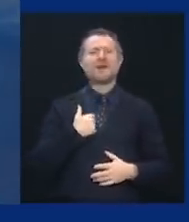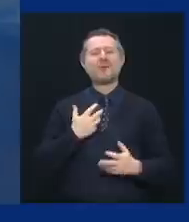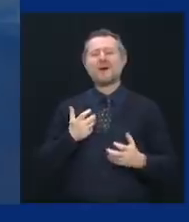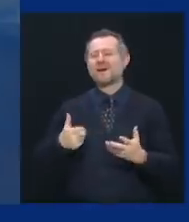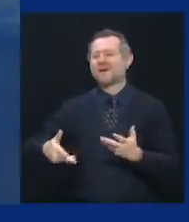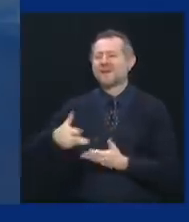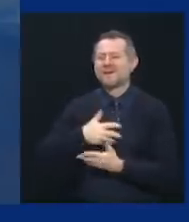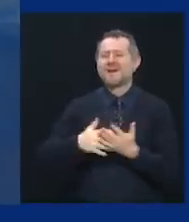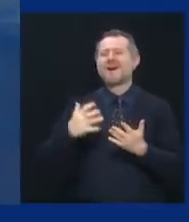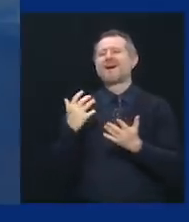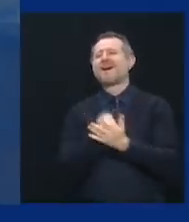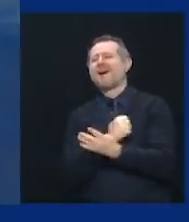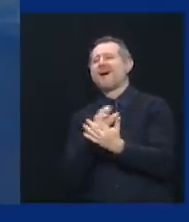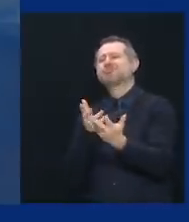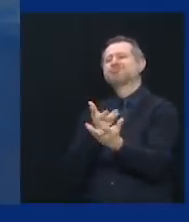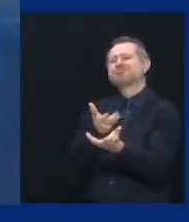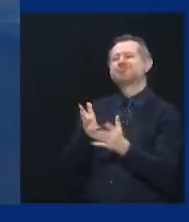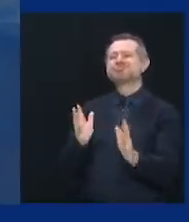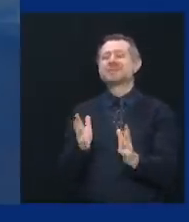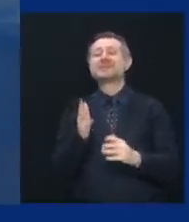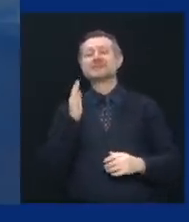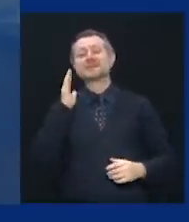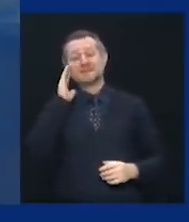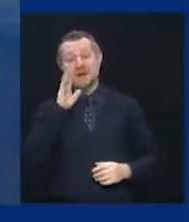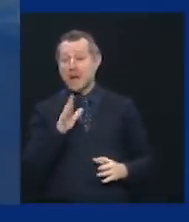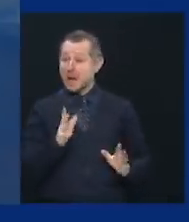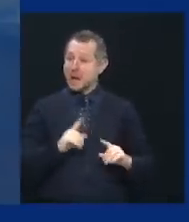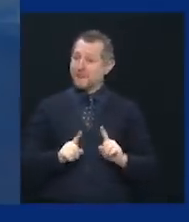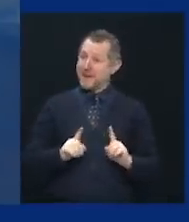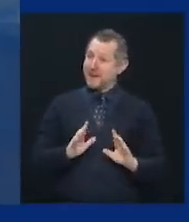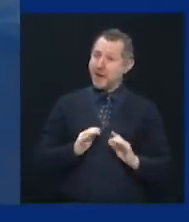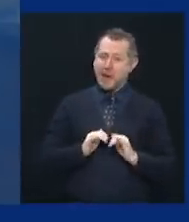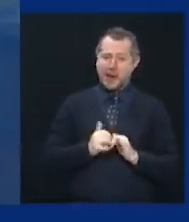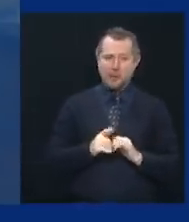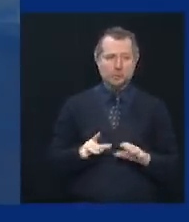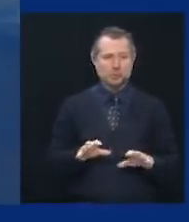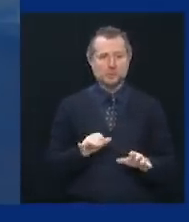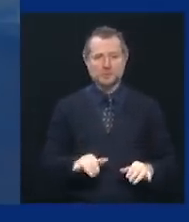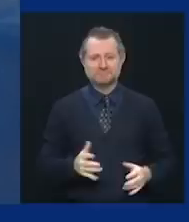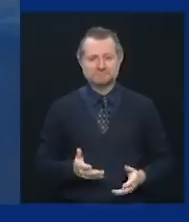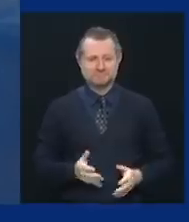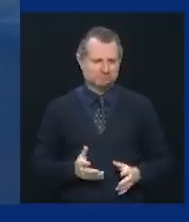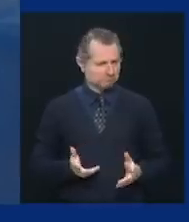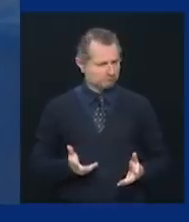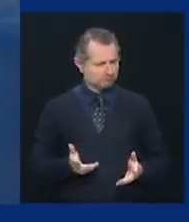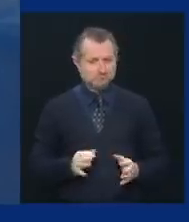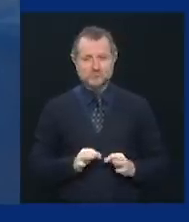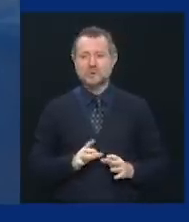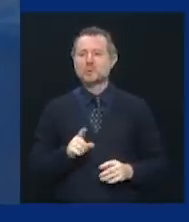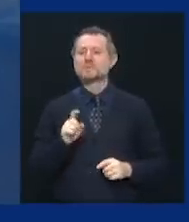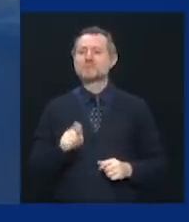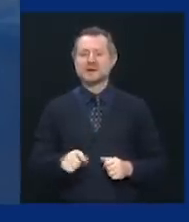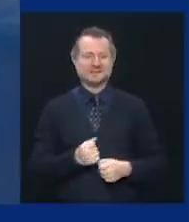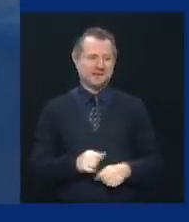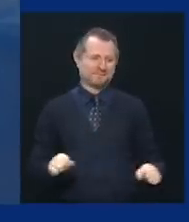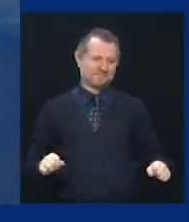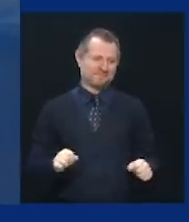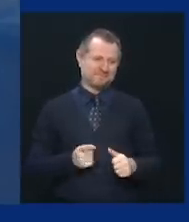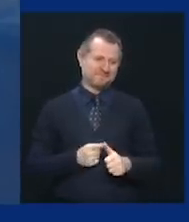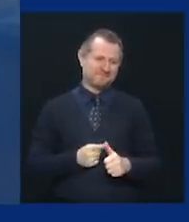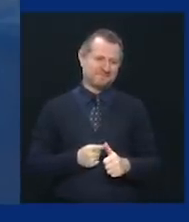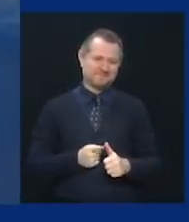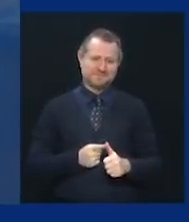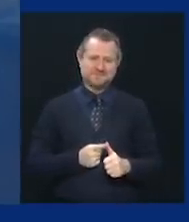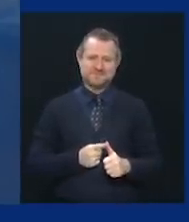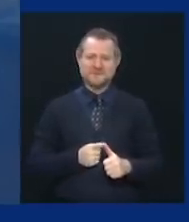it's how you do it. It is how you do it. Are you safe? Are you doing as much as